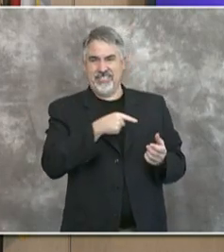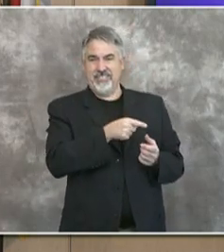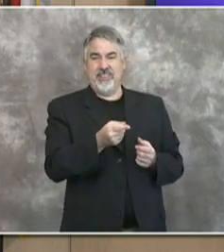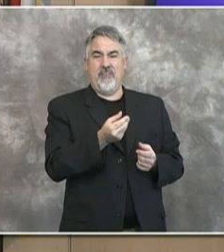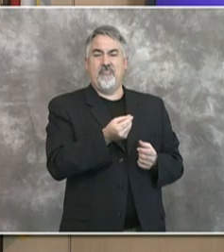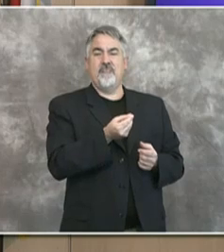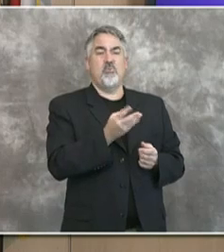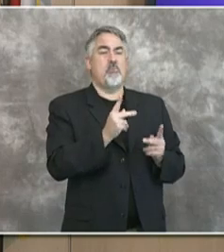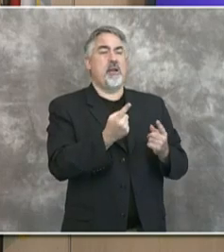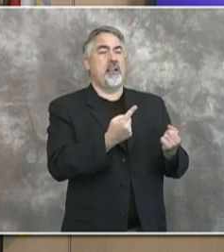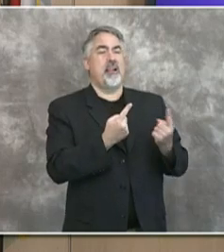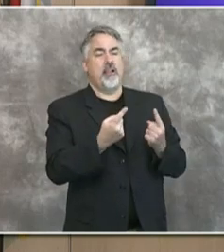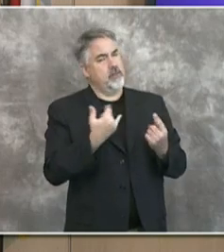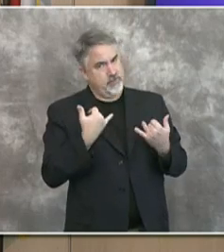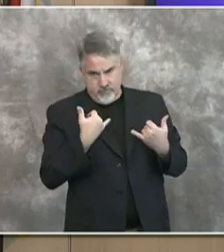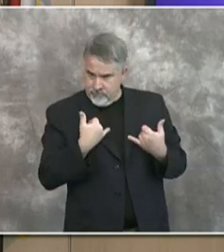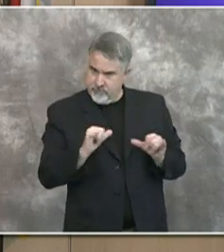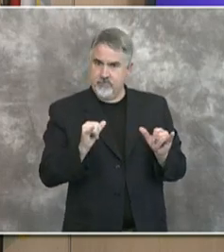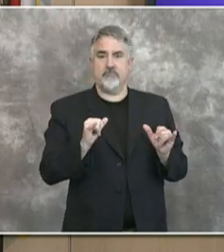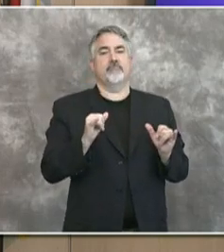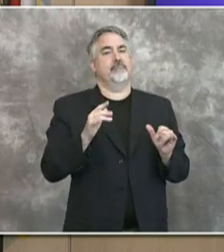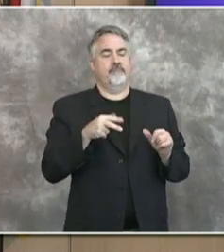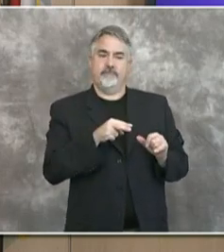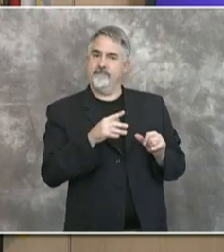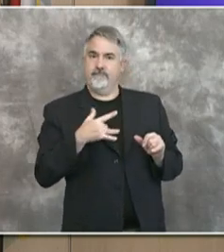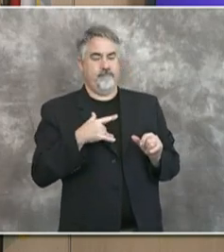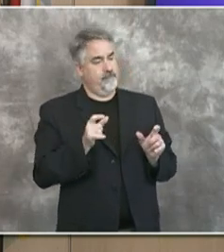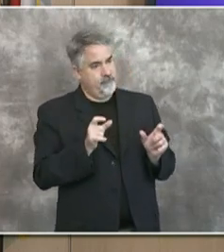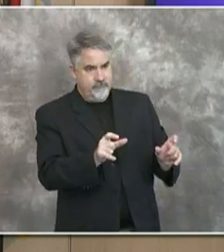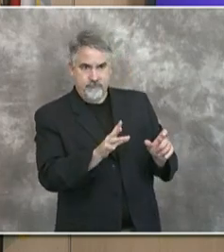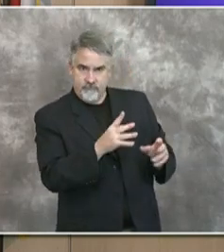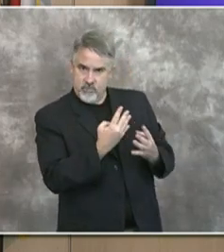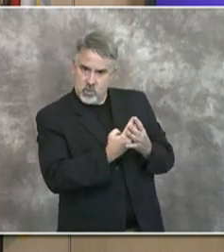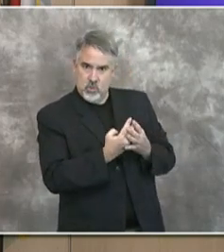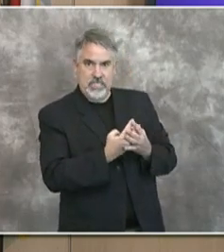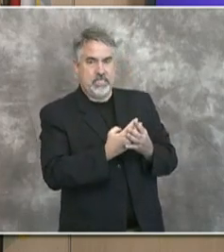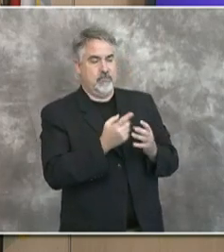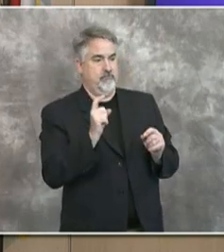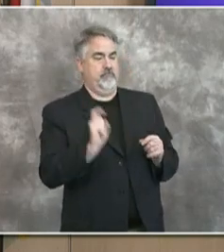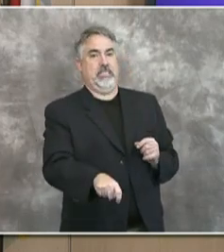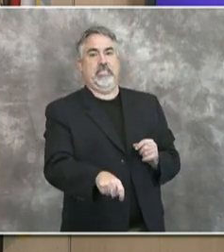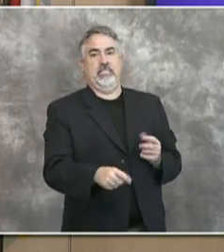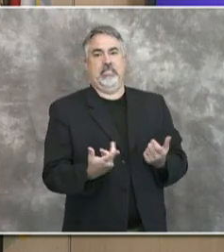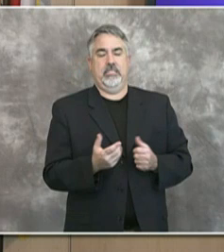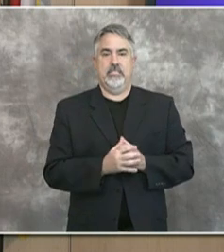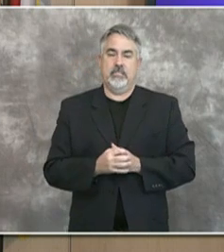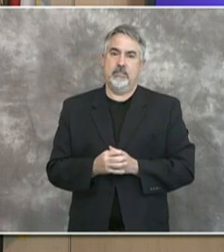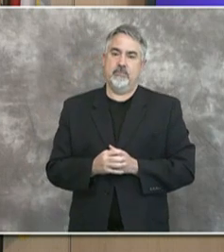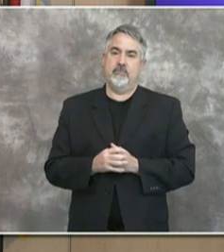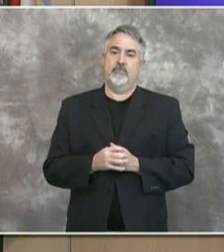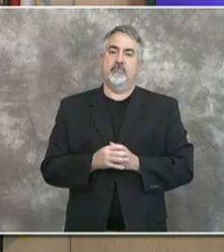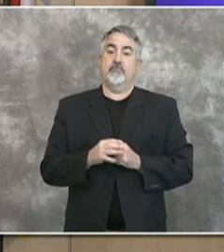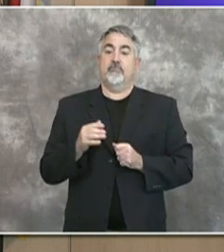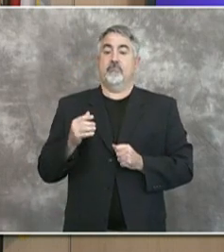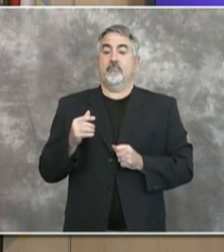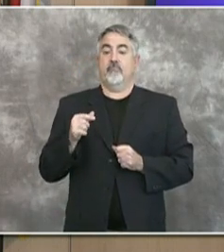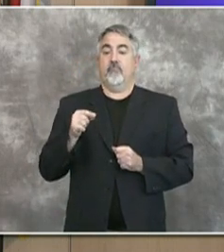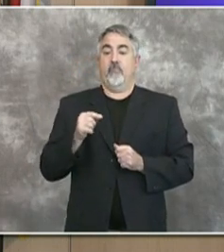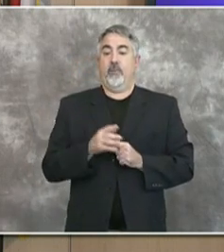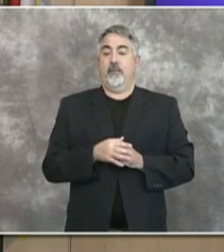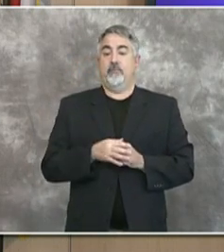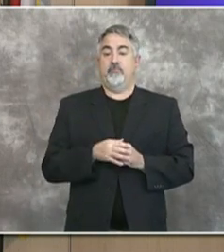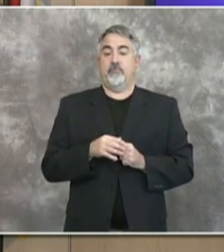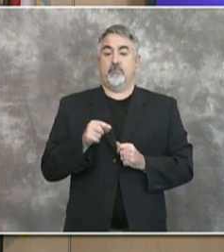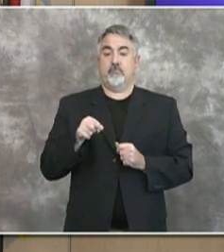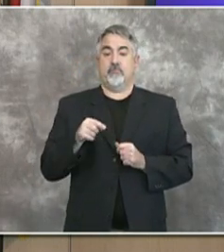border, it's a concern and we must do more to control it. On Monday, we are opening additional permanent